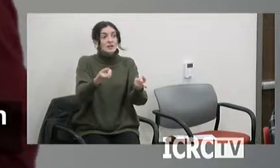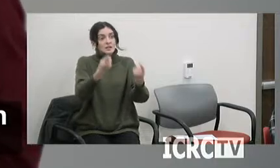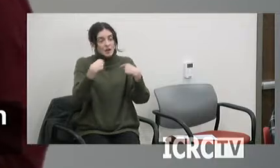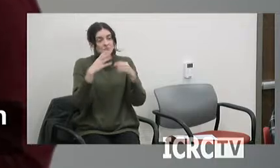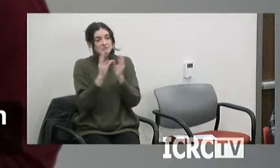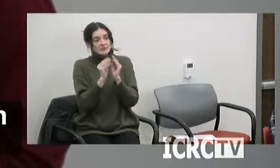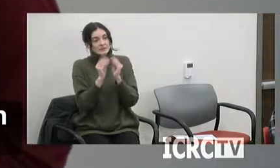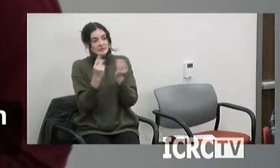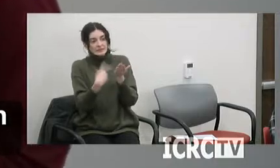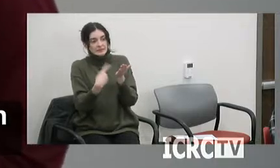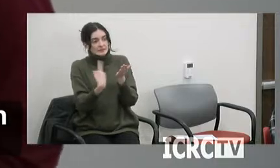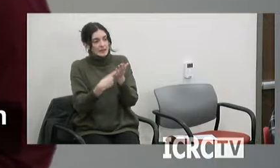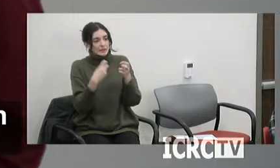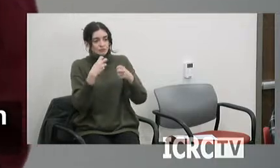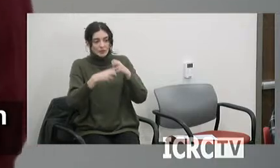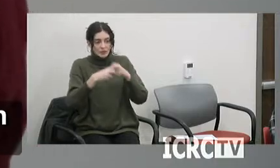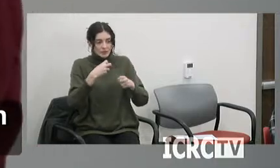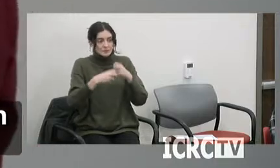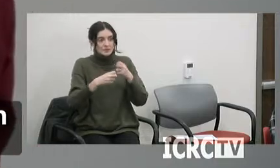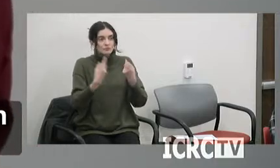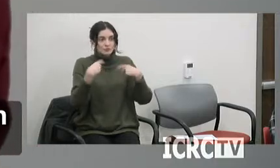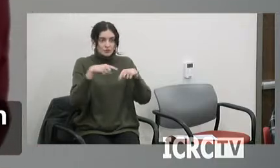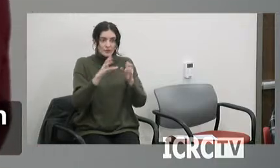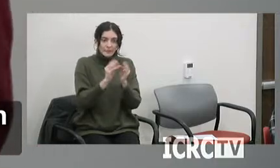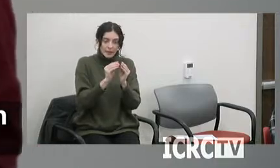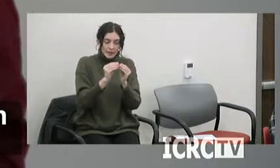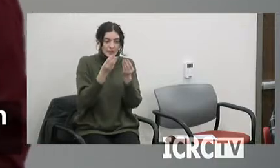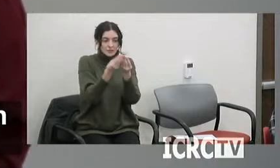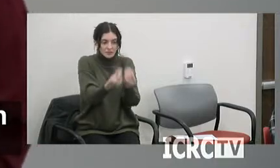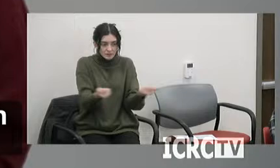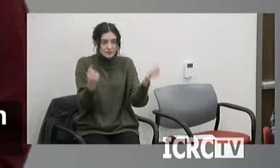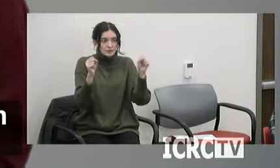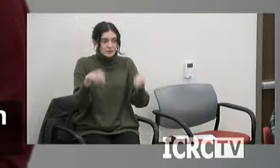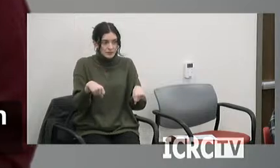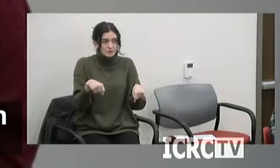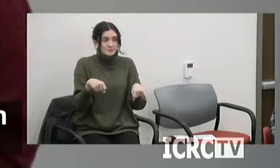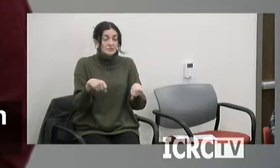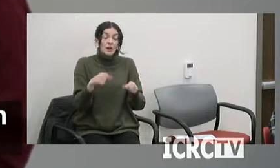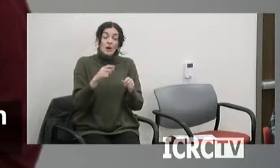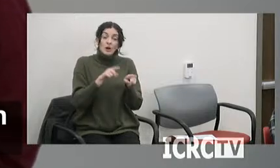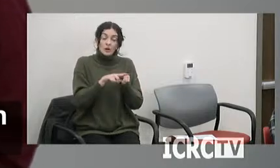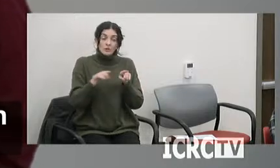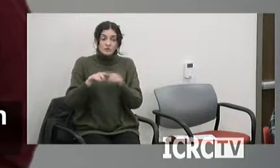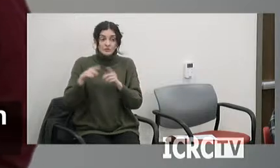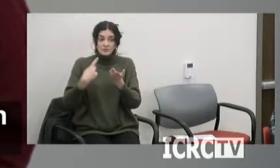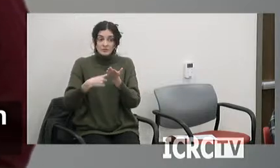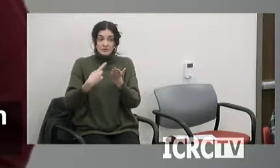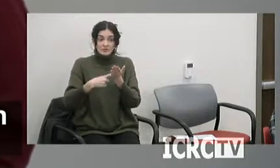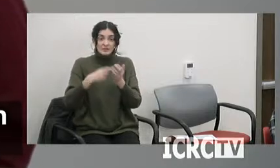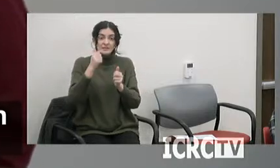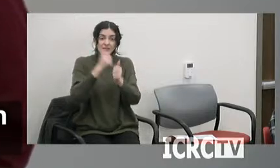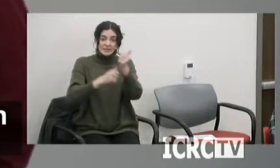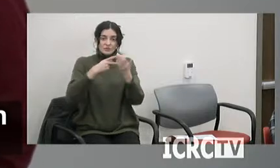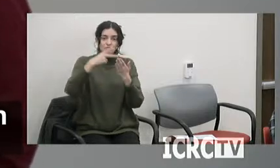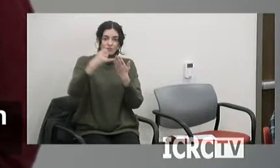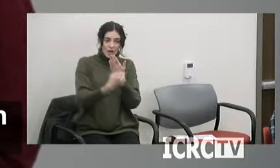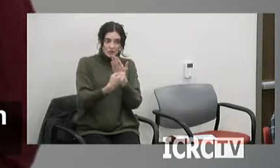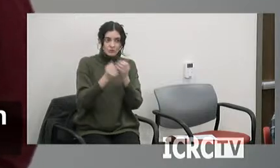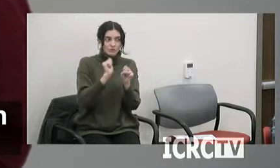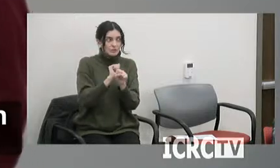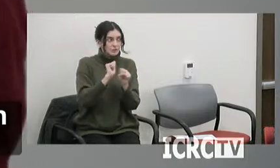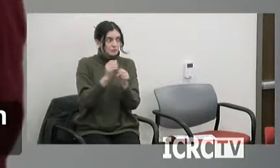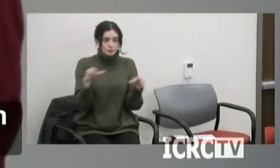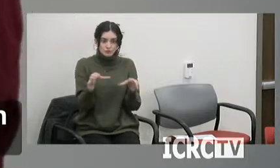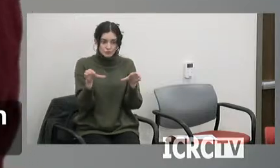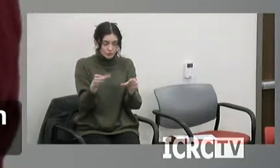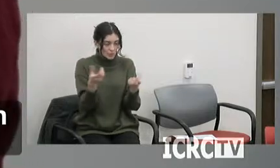Personally, I feel it's still a bit too early to identify the project each group is working on. I will think we will let the groups explore, and it's